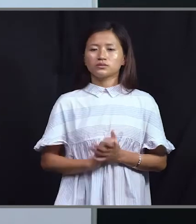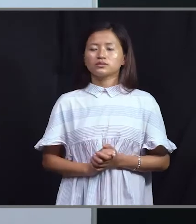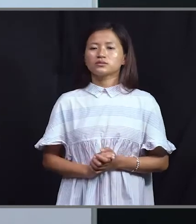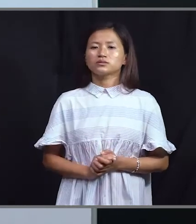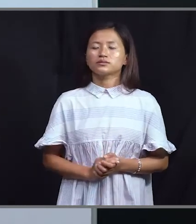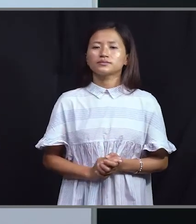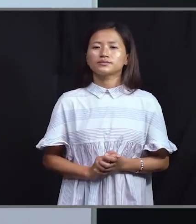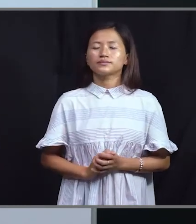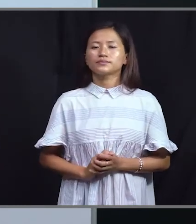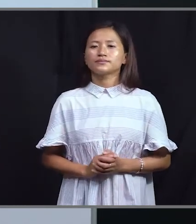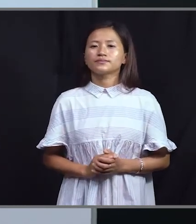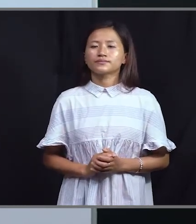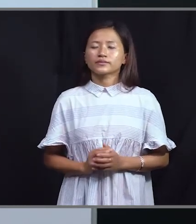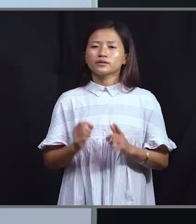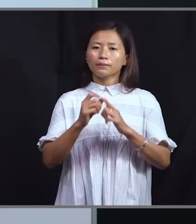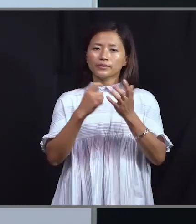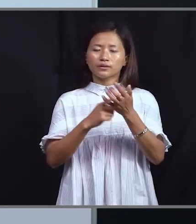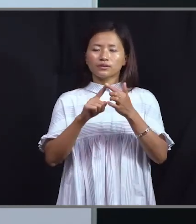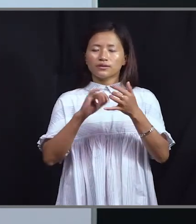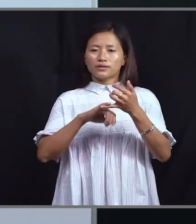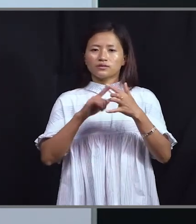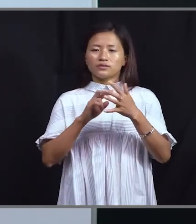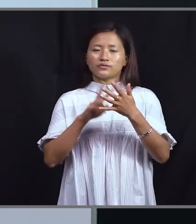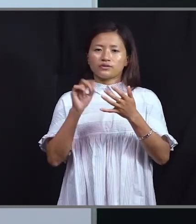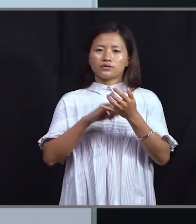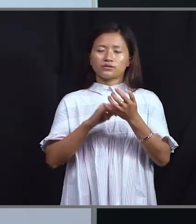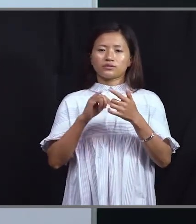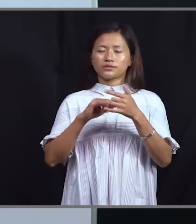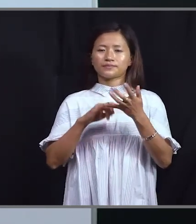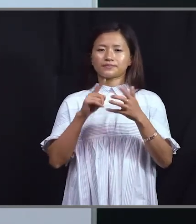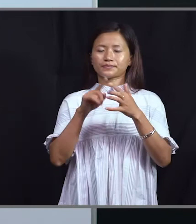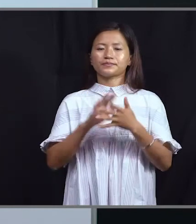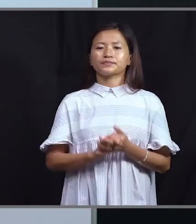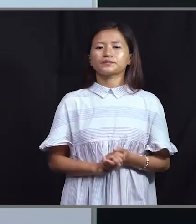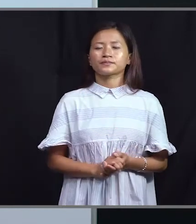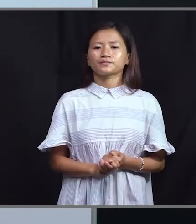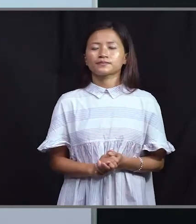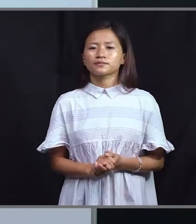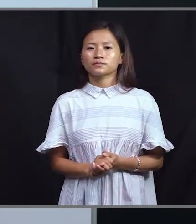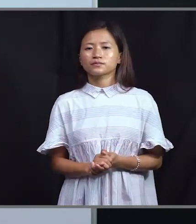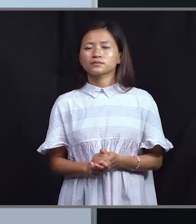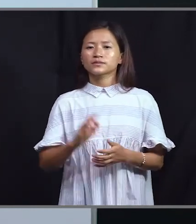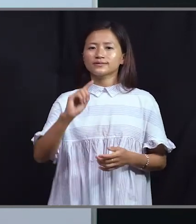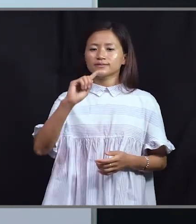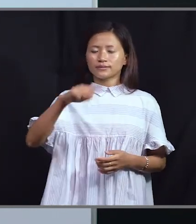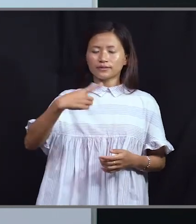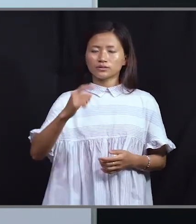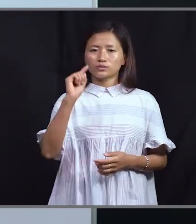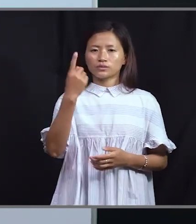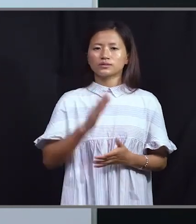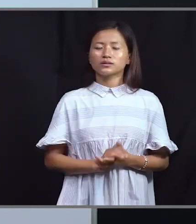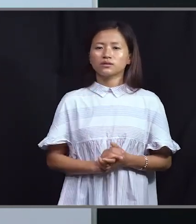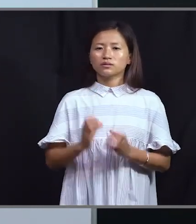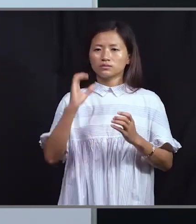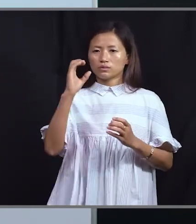So coordination is pervasive. That means it is present everywhere. Okay. The next one is coordination